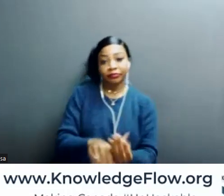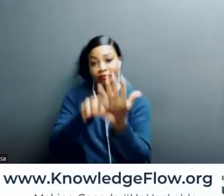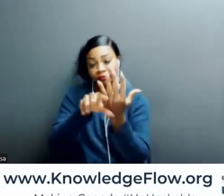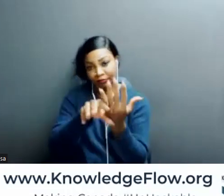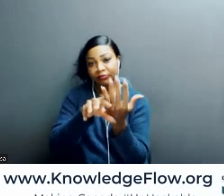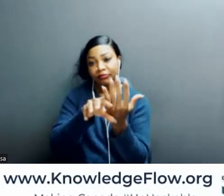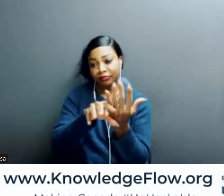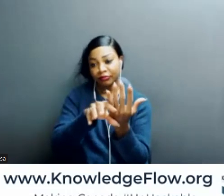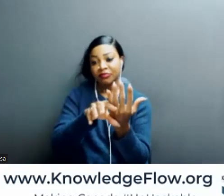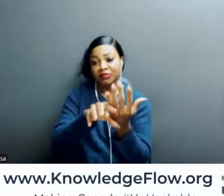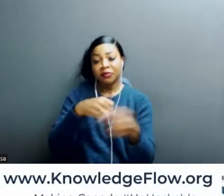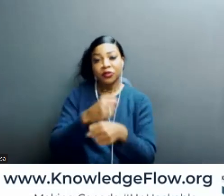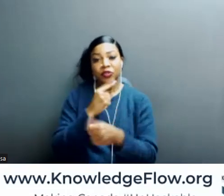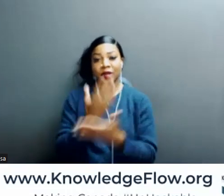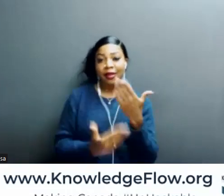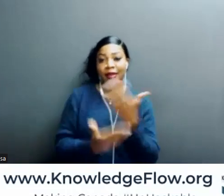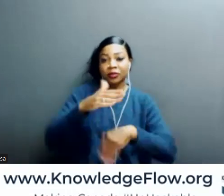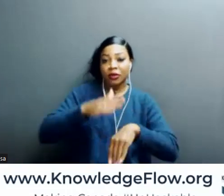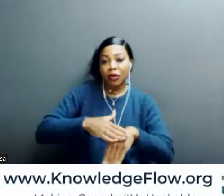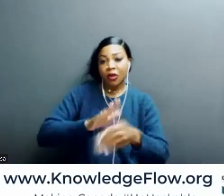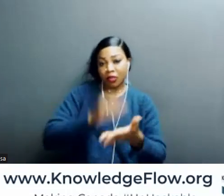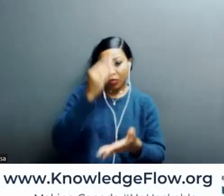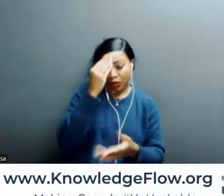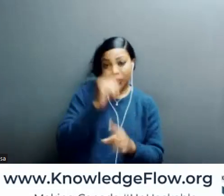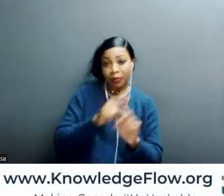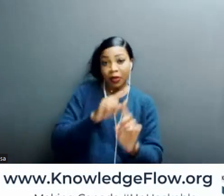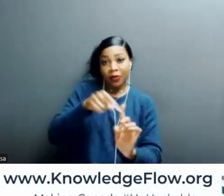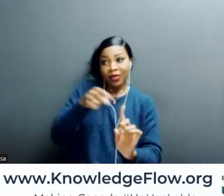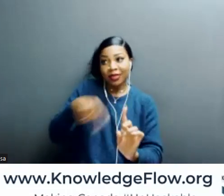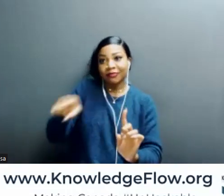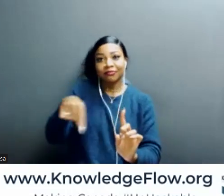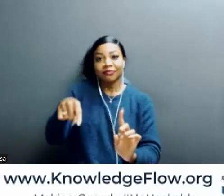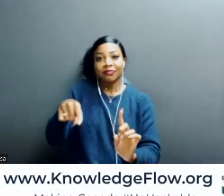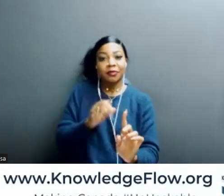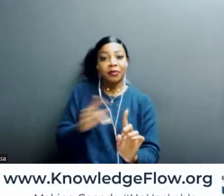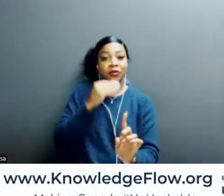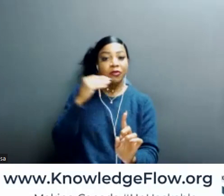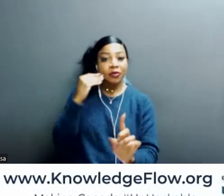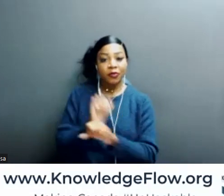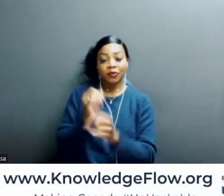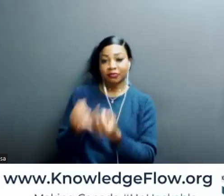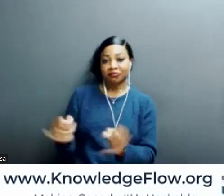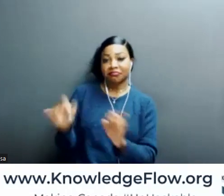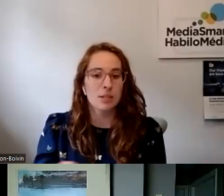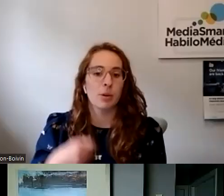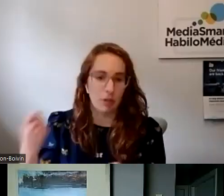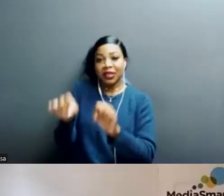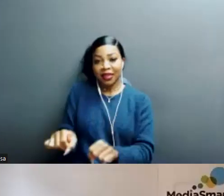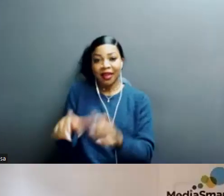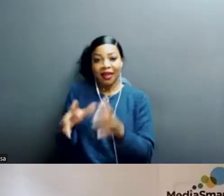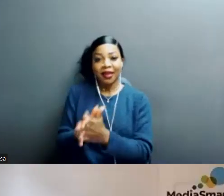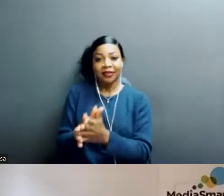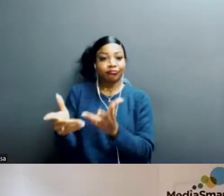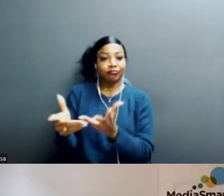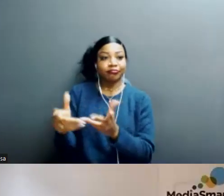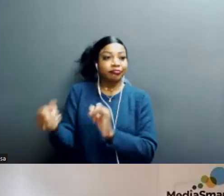tactile learning is great but making sure that you know when they go home or when they're you know working independently they have recall opportunities with